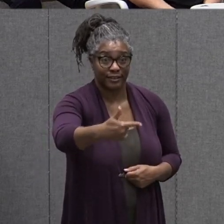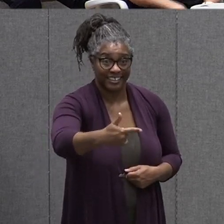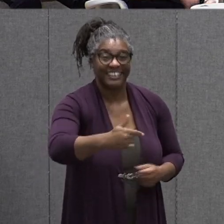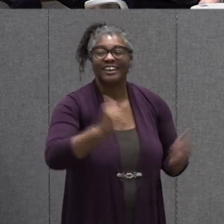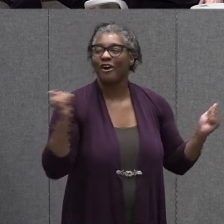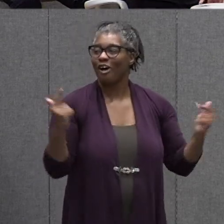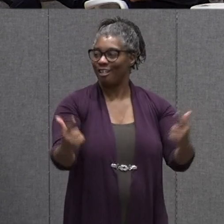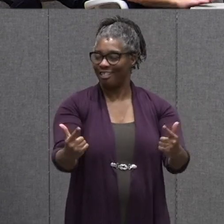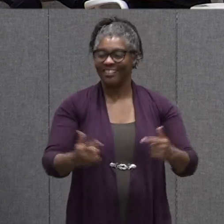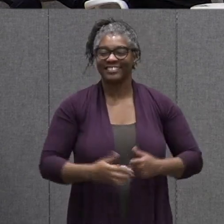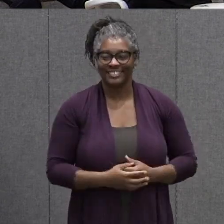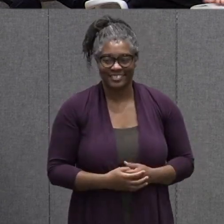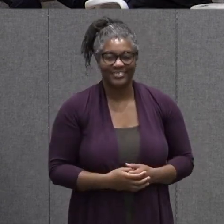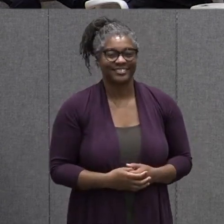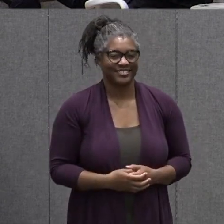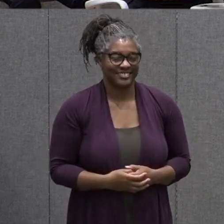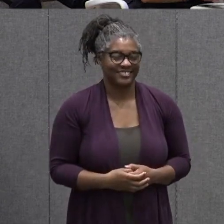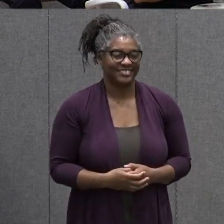Everybody play.